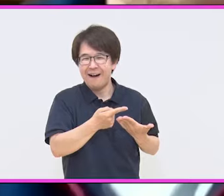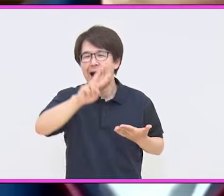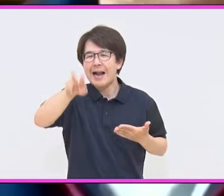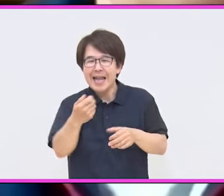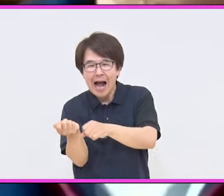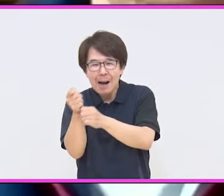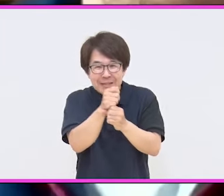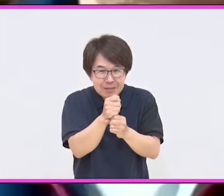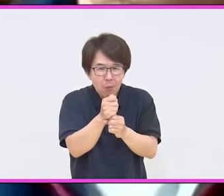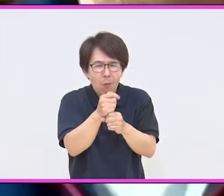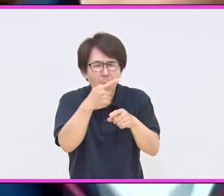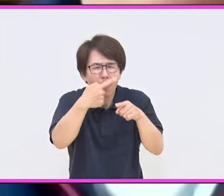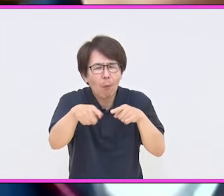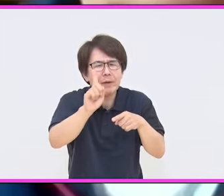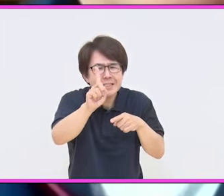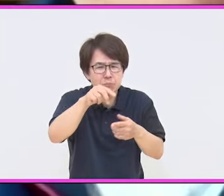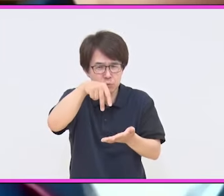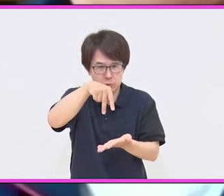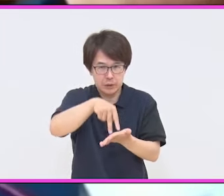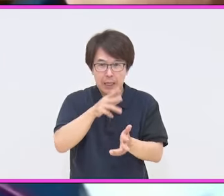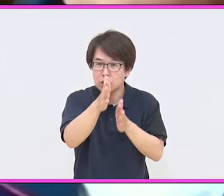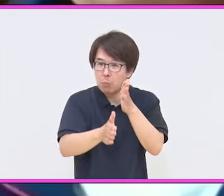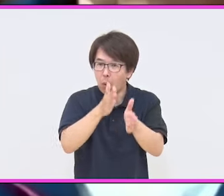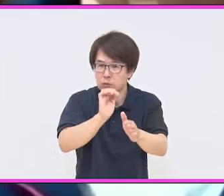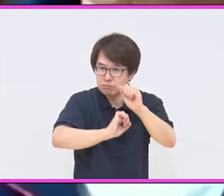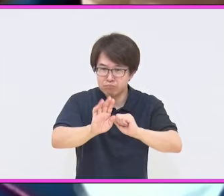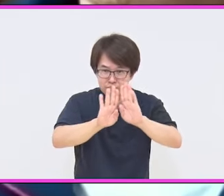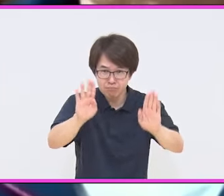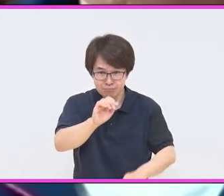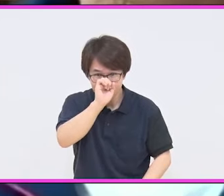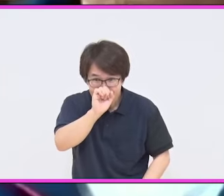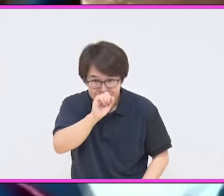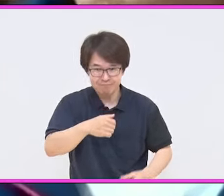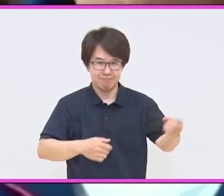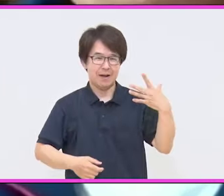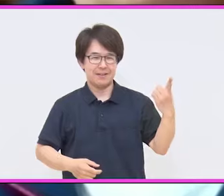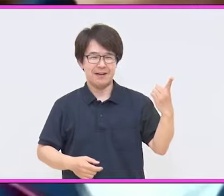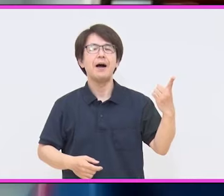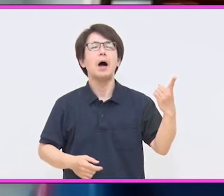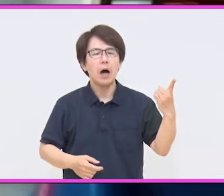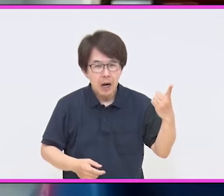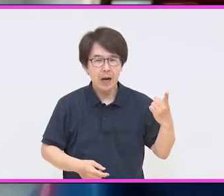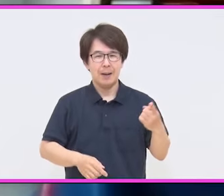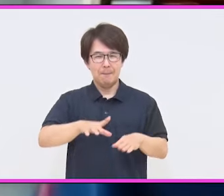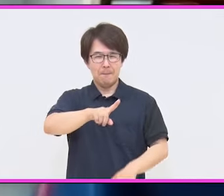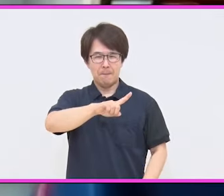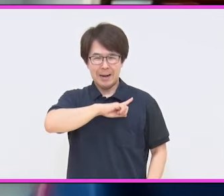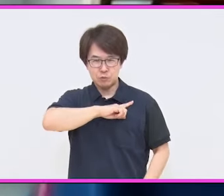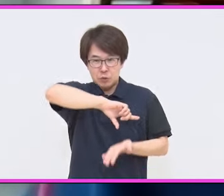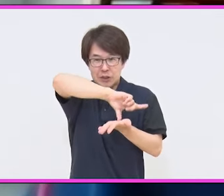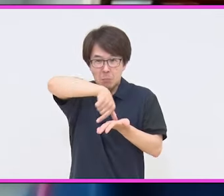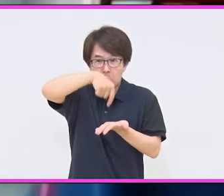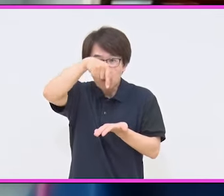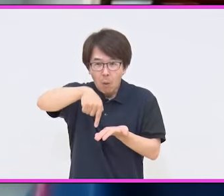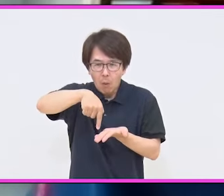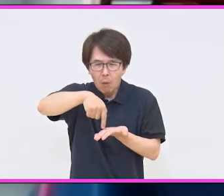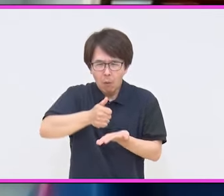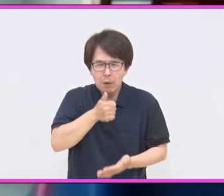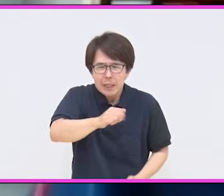sport as part of a rehabilitation. So I started swimming locally at home, and then